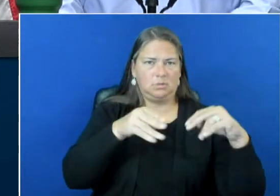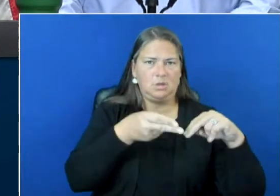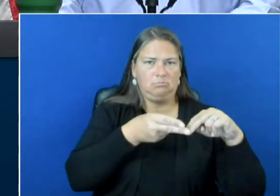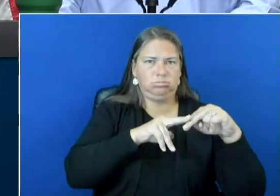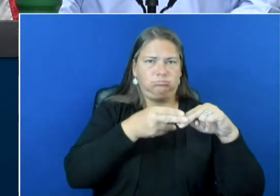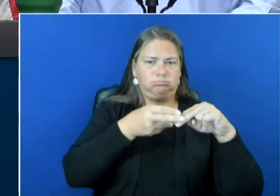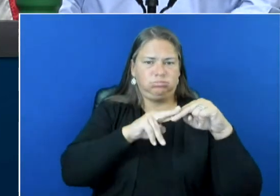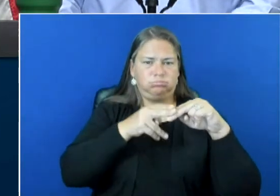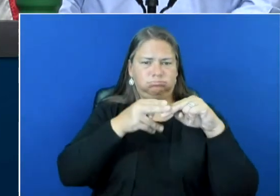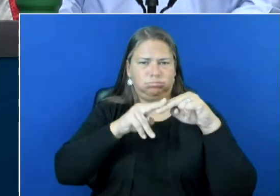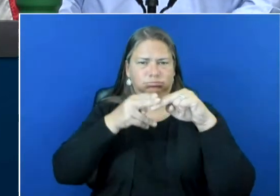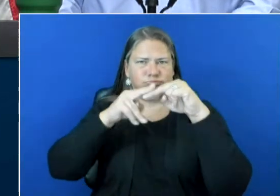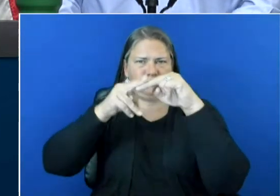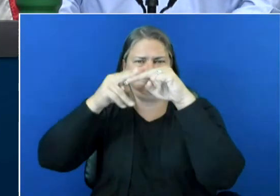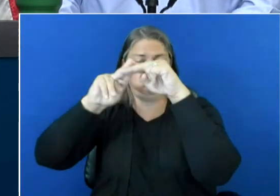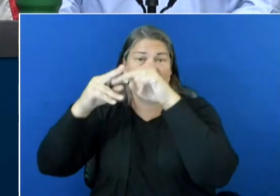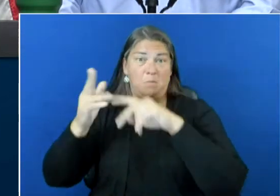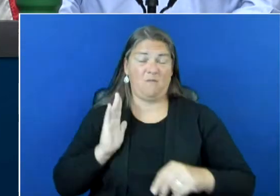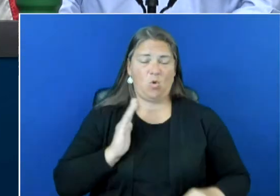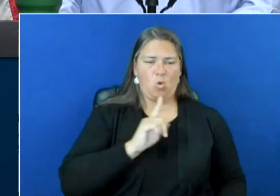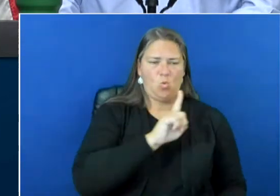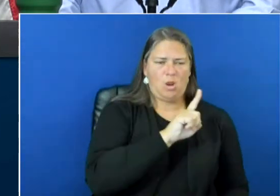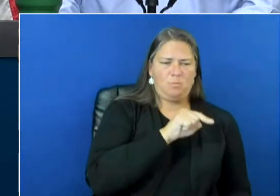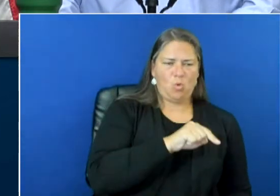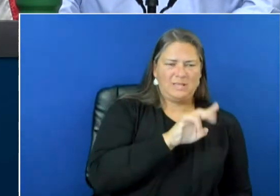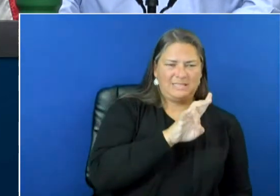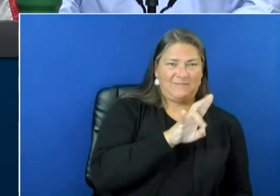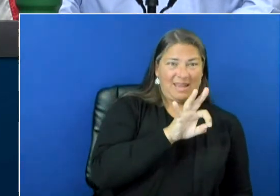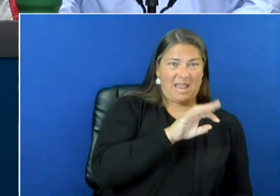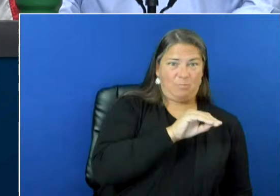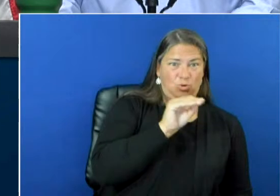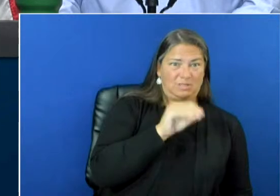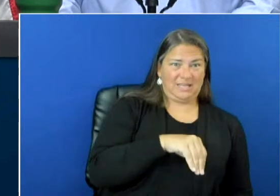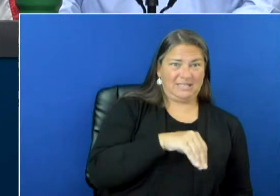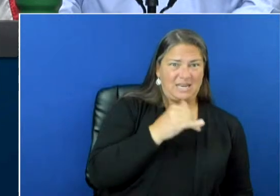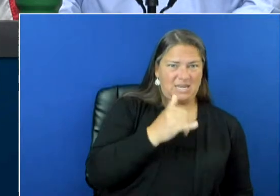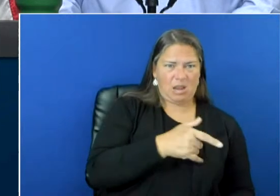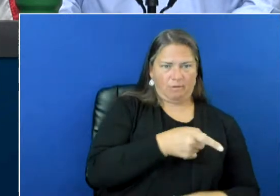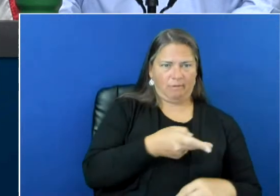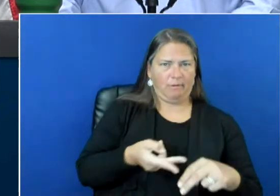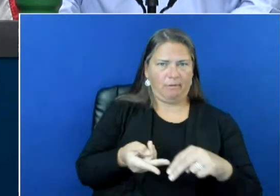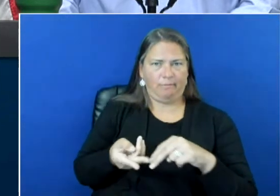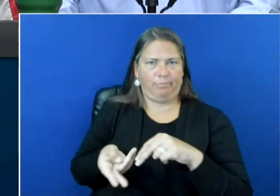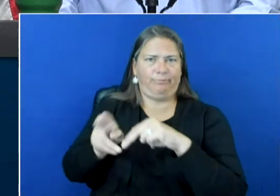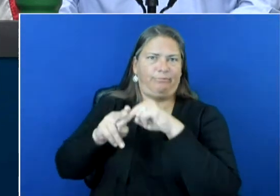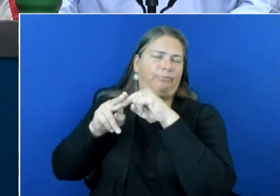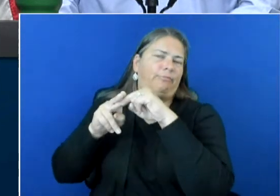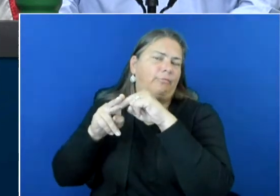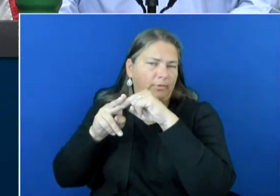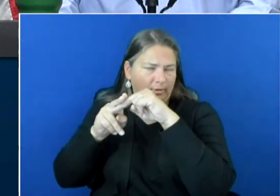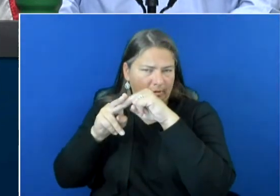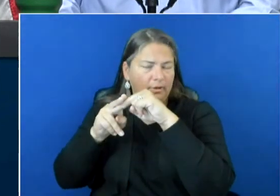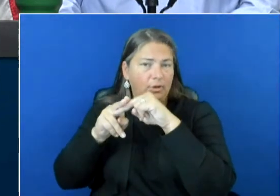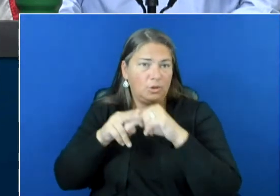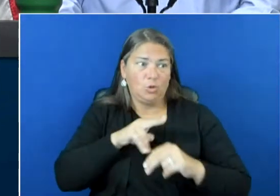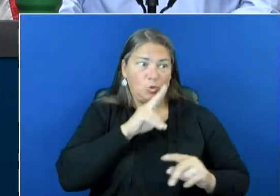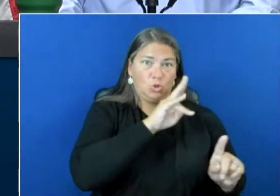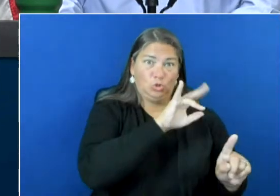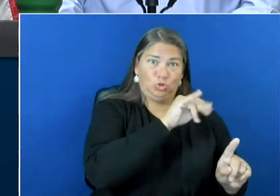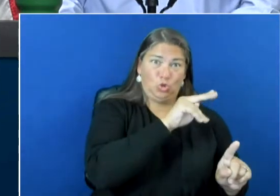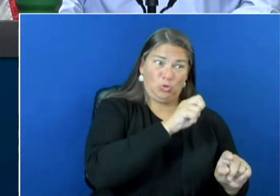was 1.79% in June. It's a date in June that it started escalating. It was